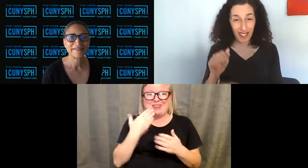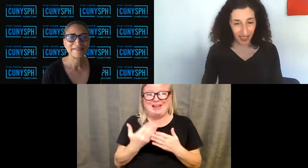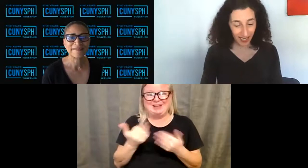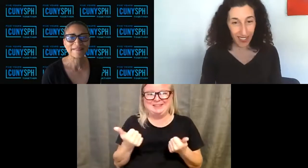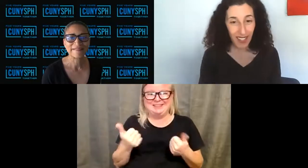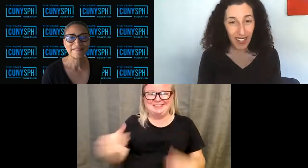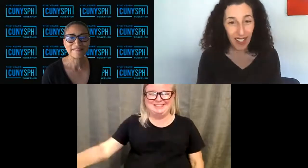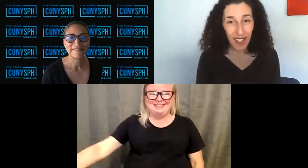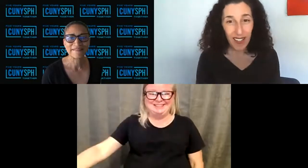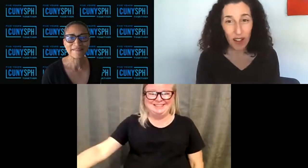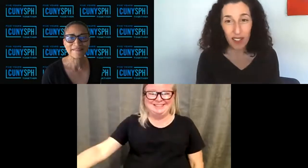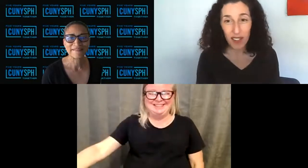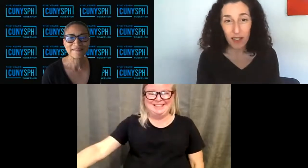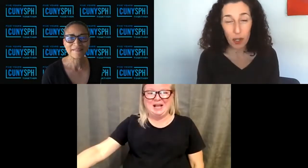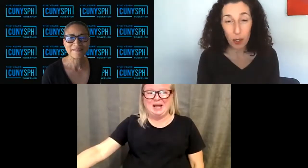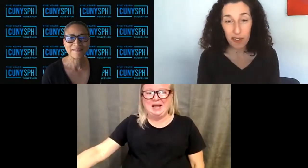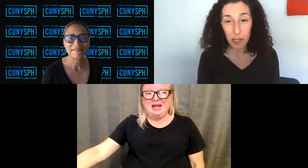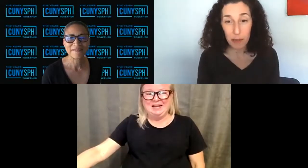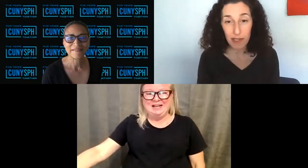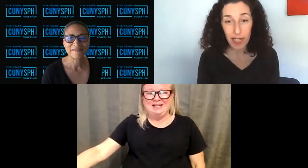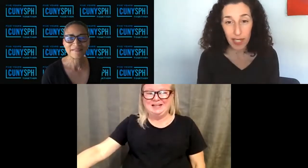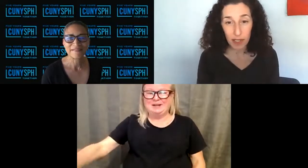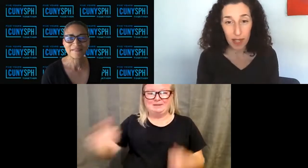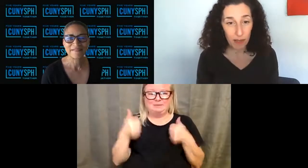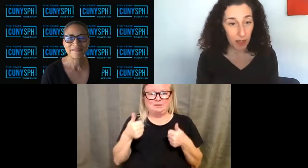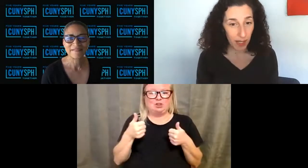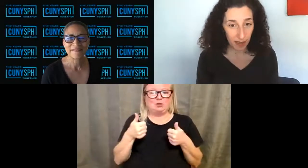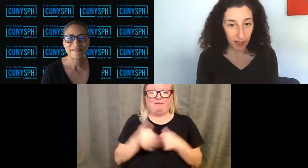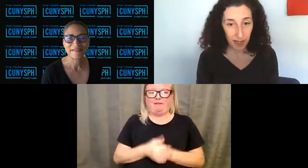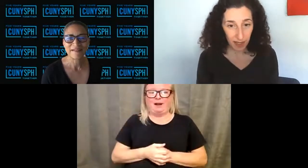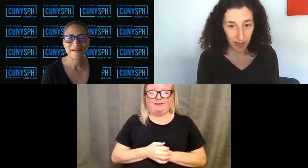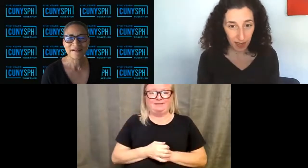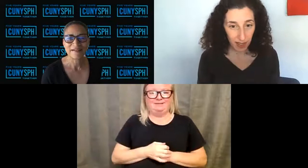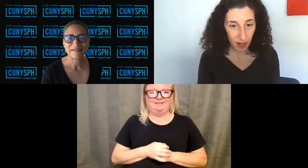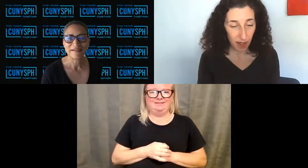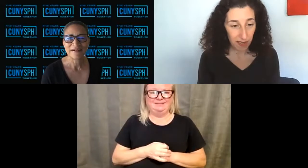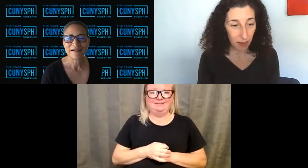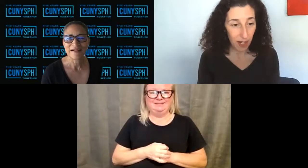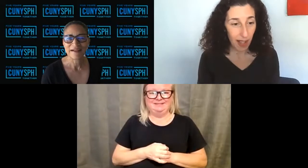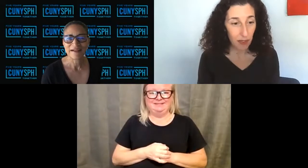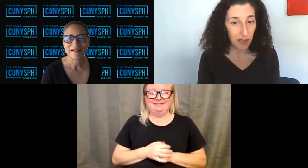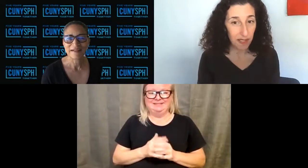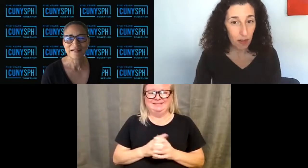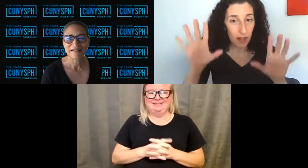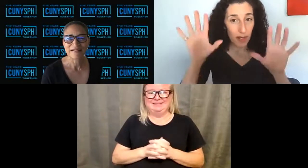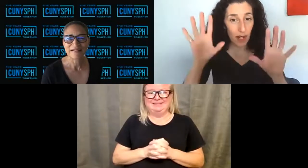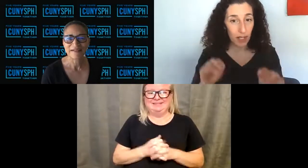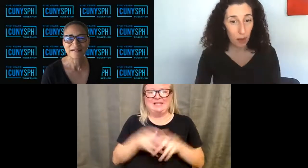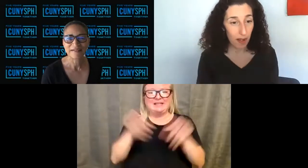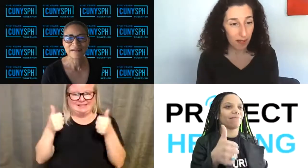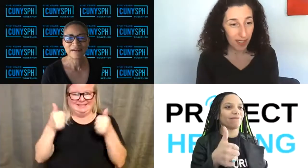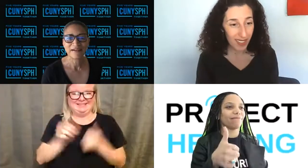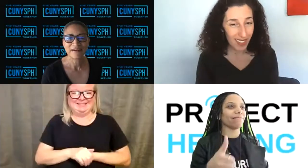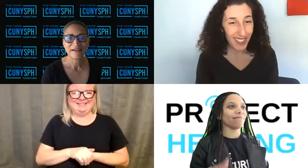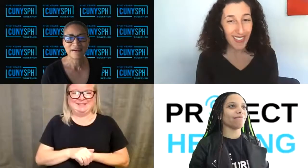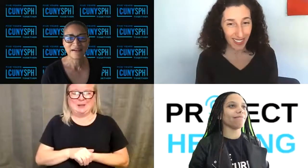So thank you. As long as I have co-hosting ability, I can do that for you. Yes. Terrific. Awesome. Then I'll have you start. I'm going to go